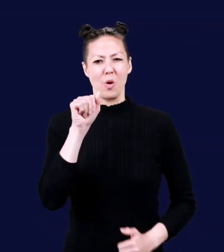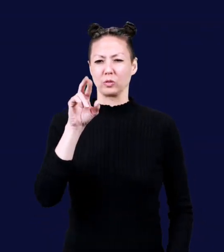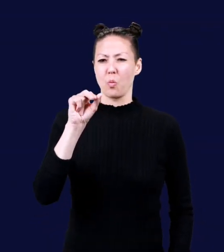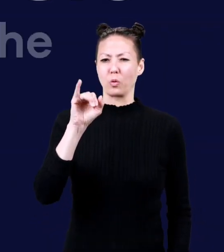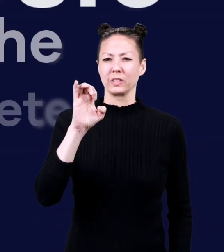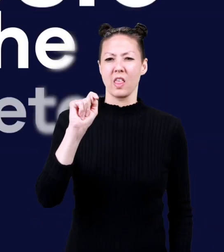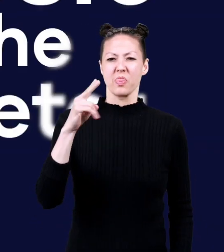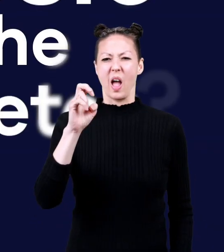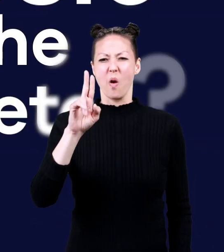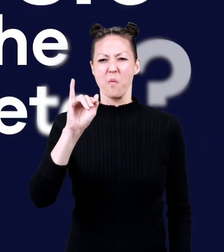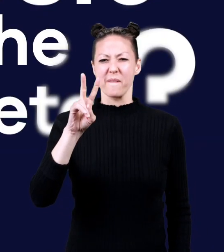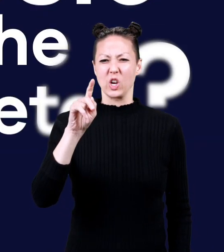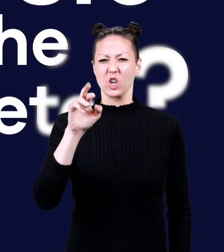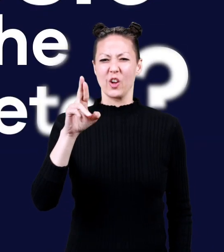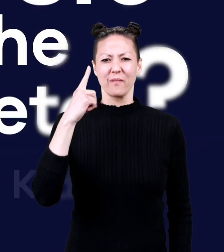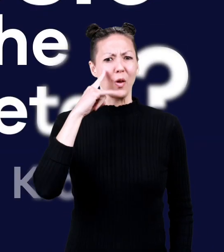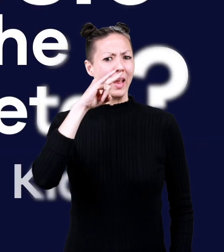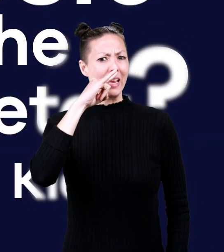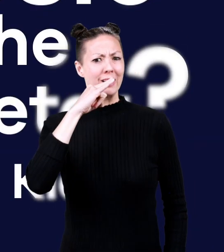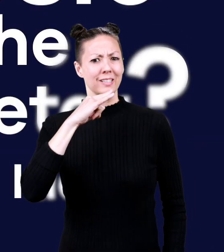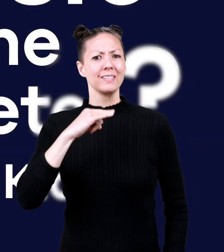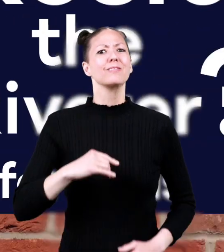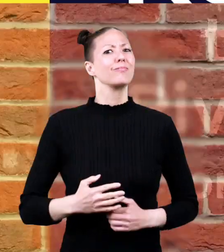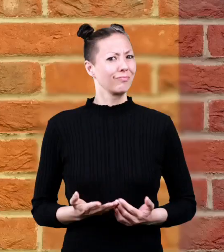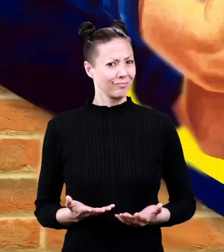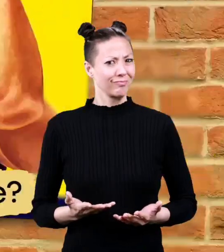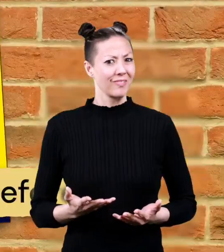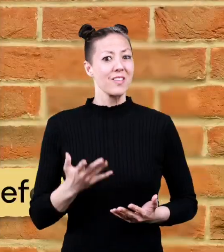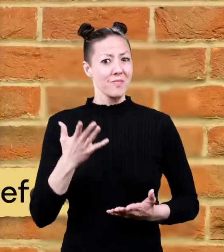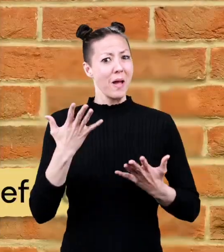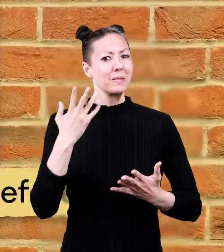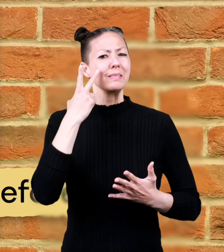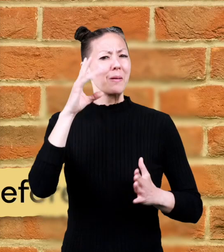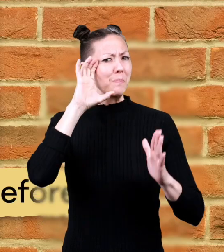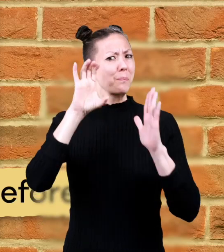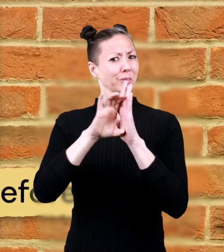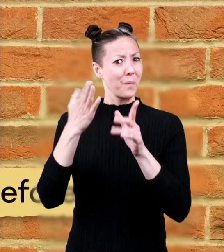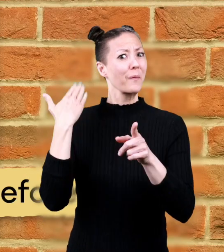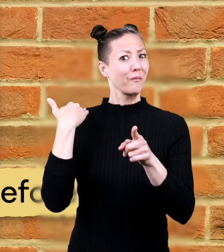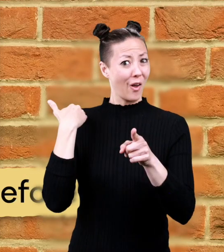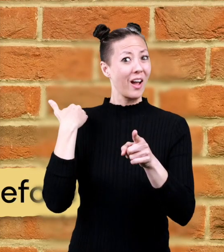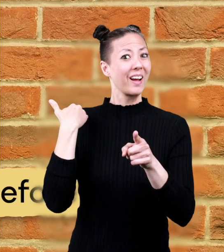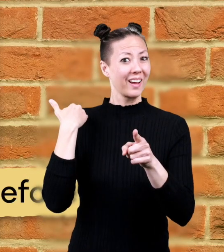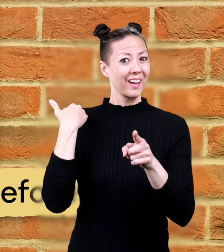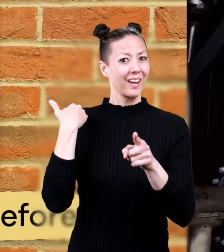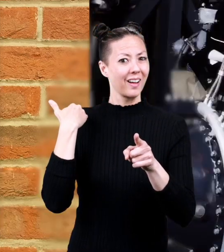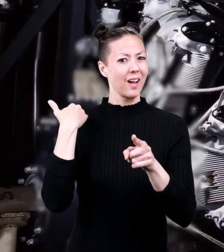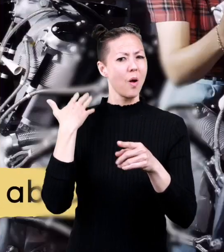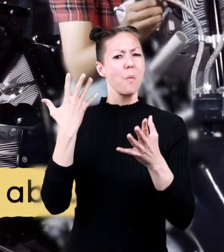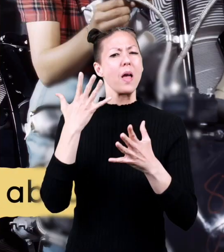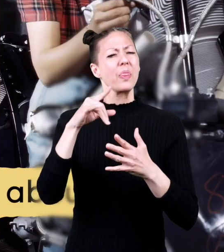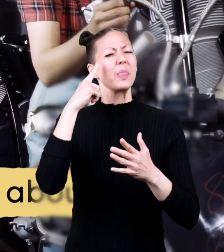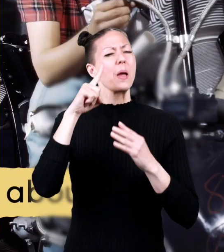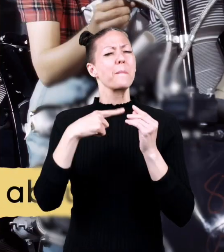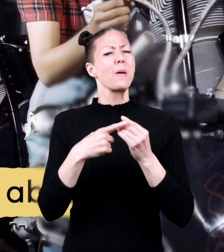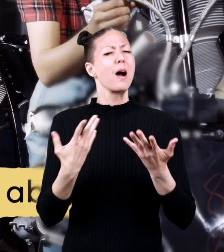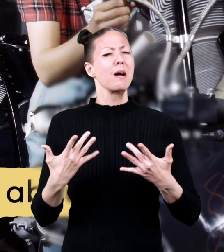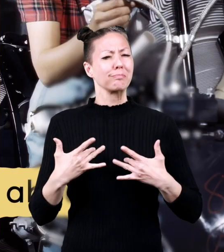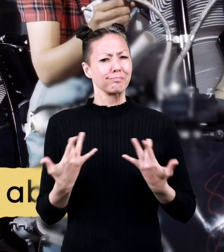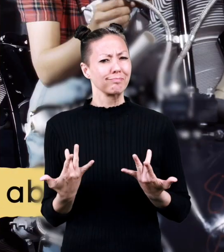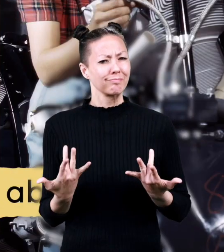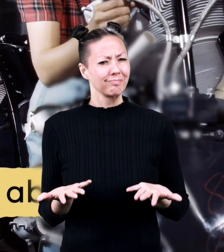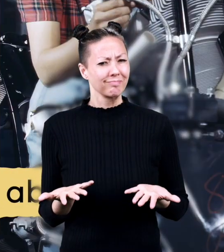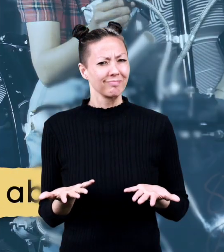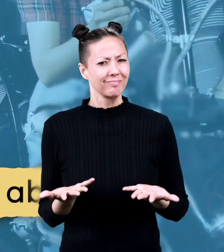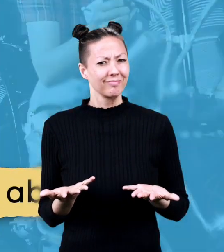Who was Rosie the Riveter for kids? Have you seen this image before? What does it make you think